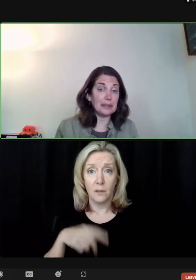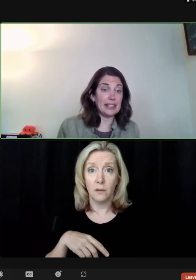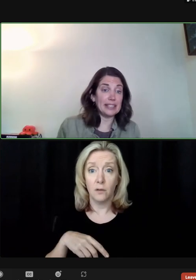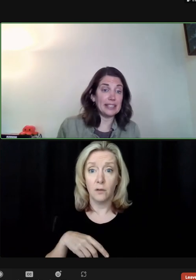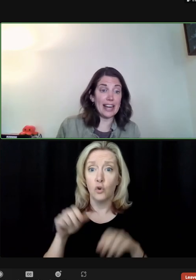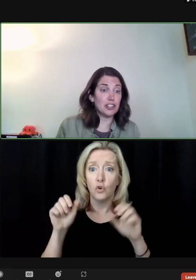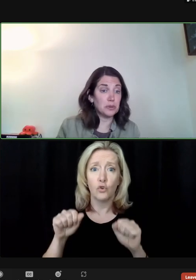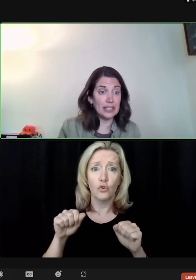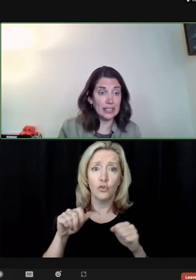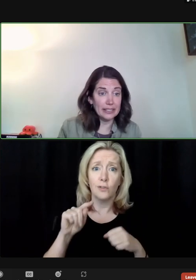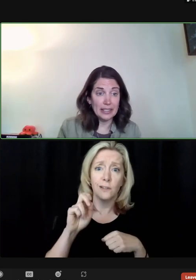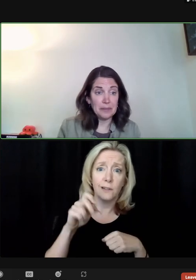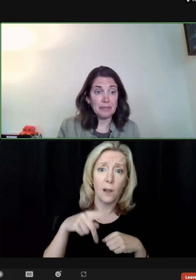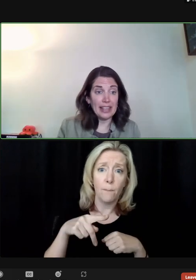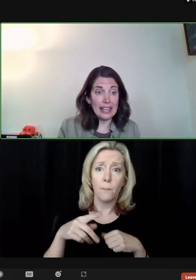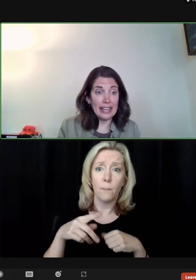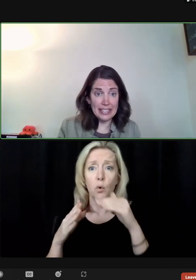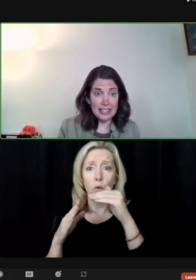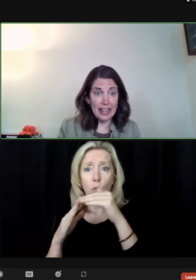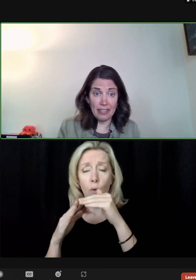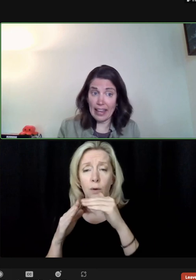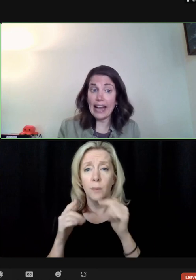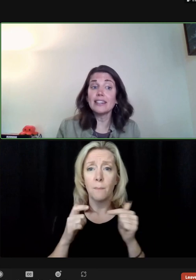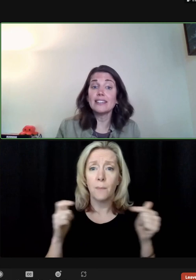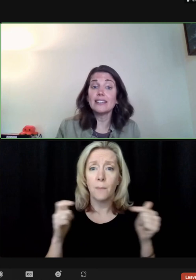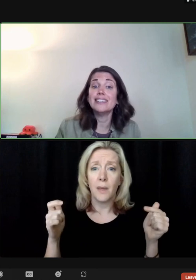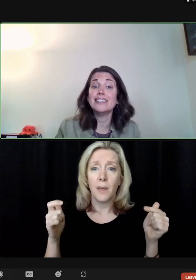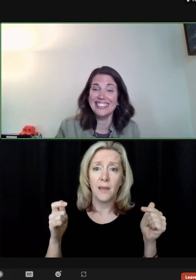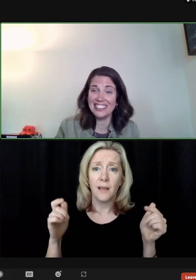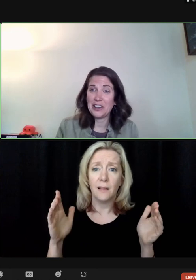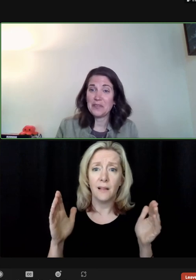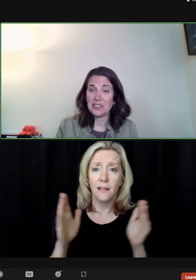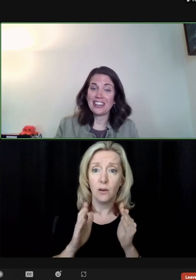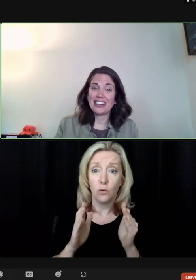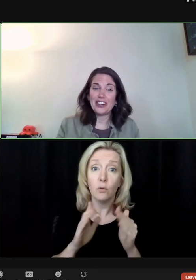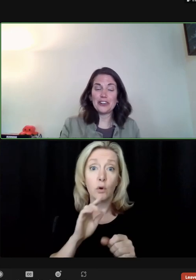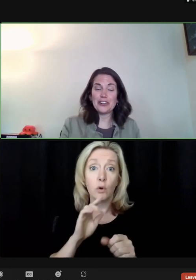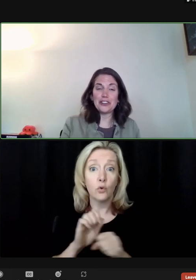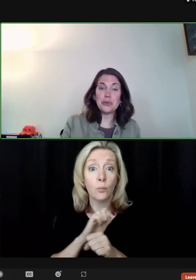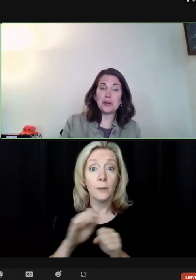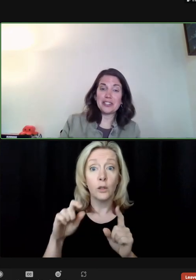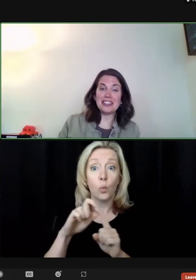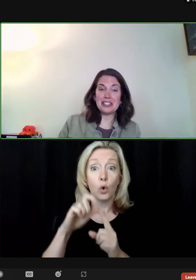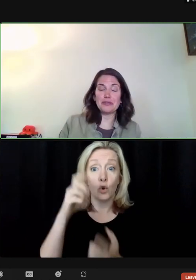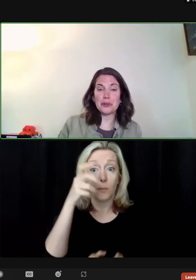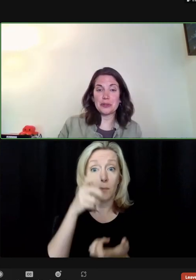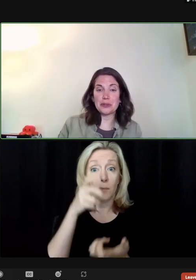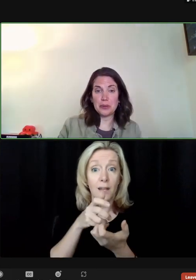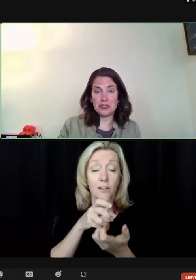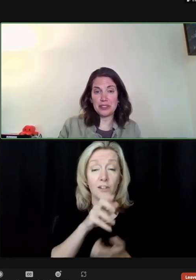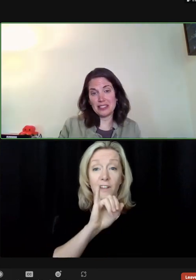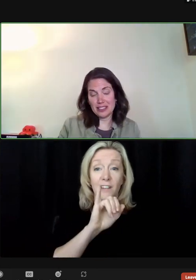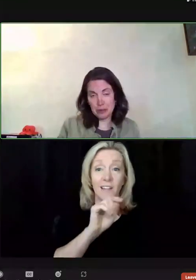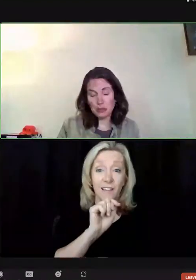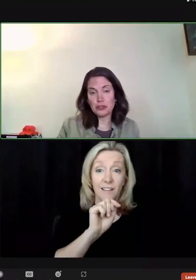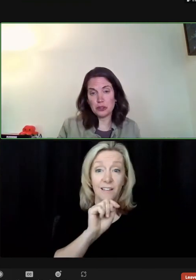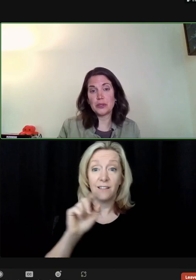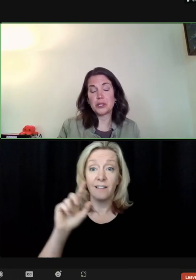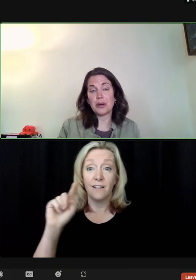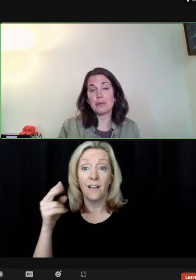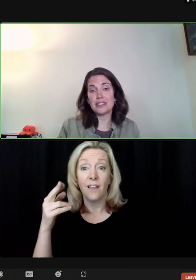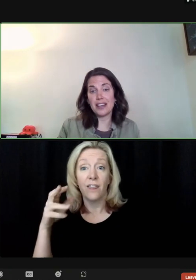little, it could be, it's actually it and that. are the two words that these